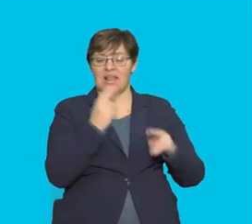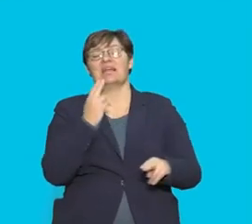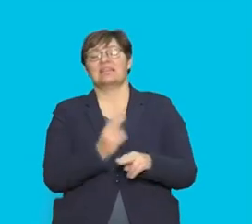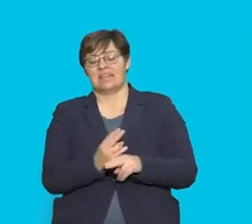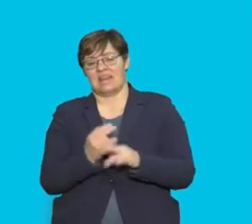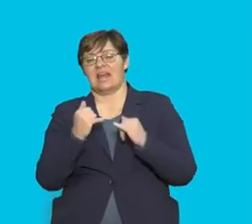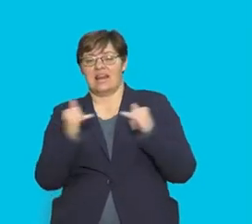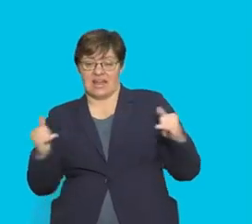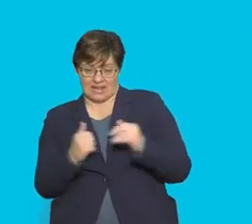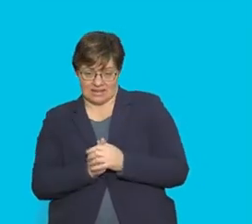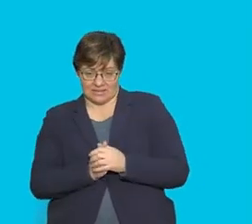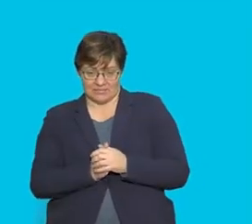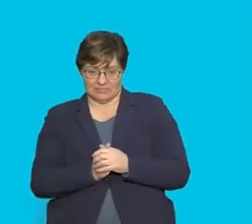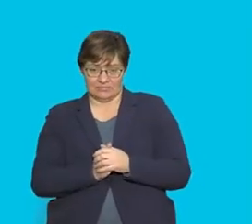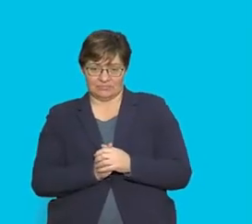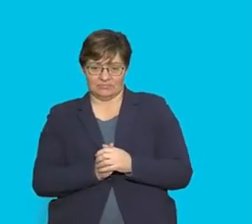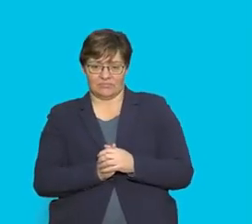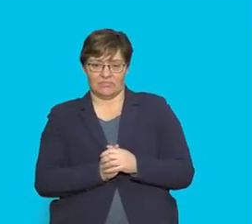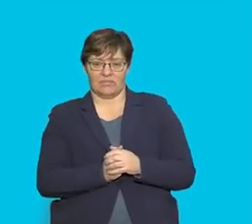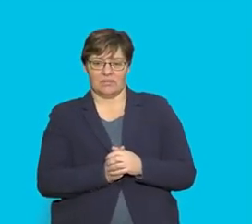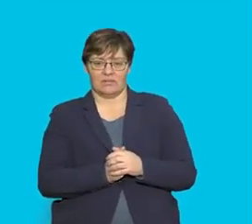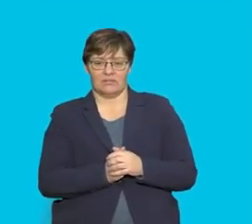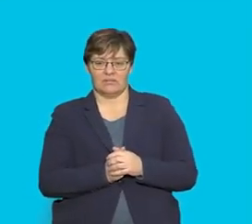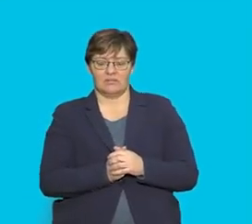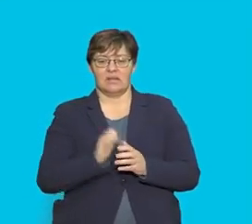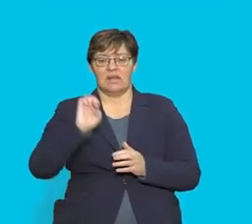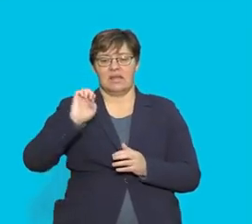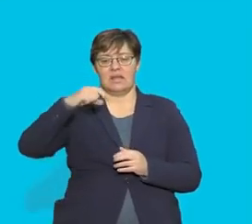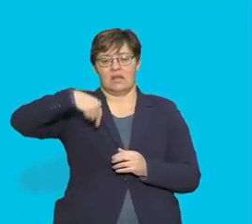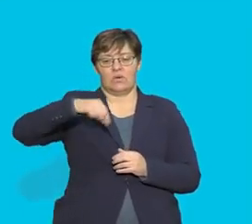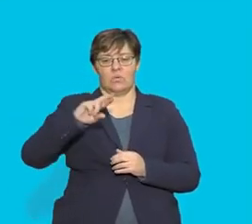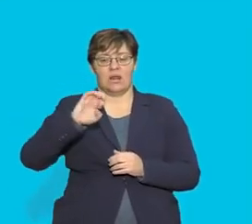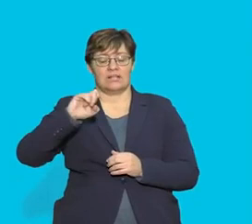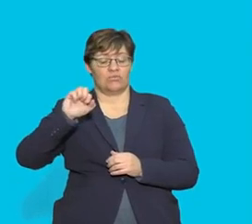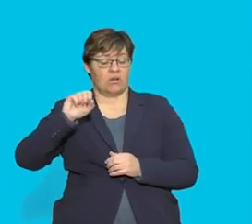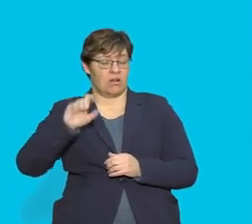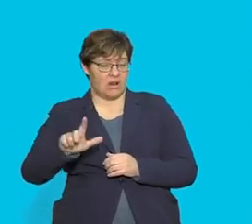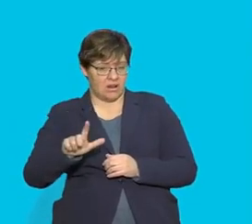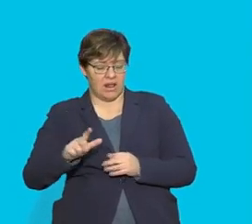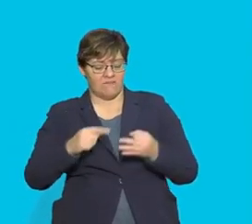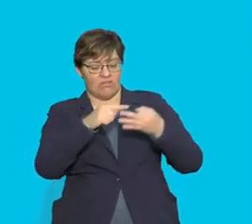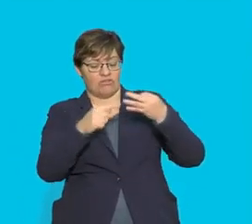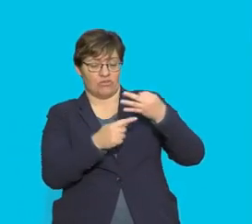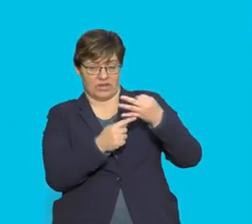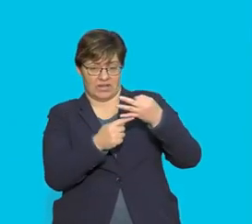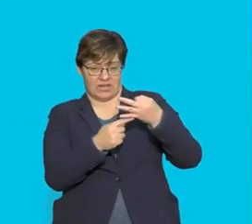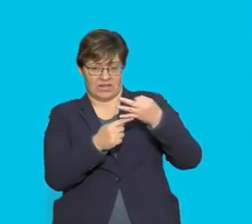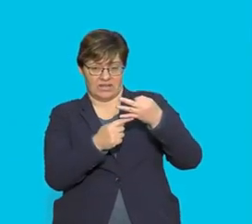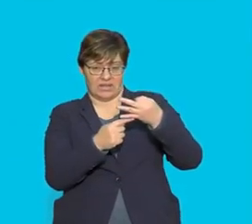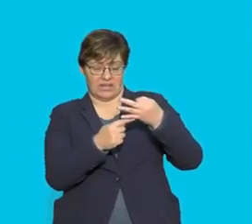because of those angles being equal. Then the last one will be equilateral. Equilateral has